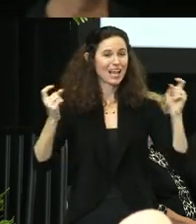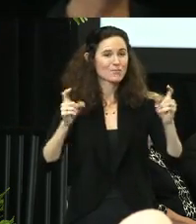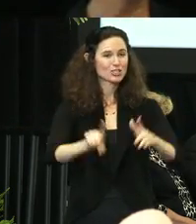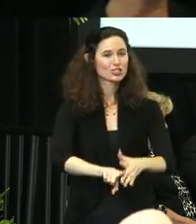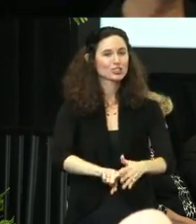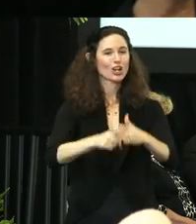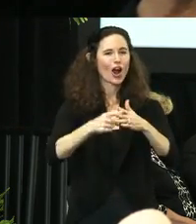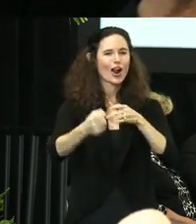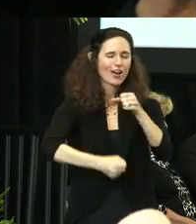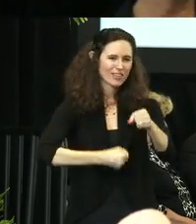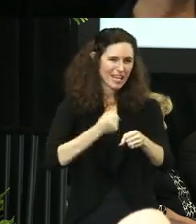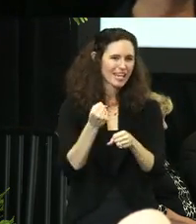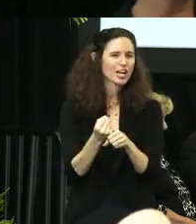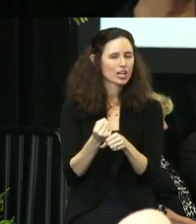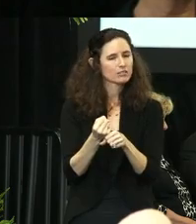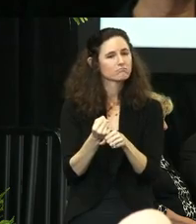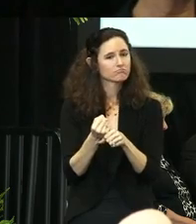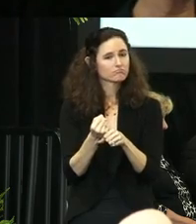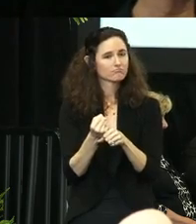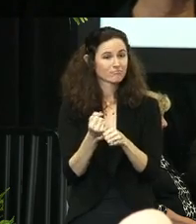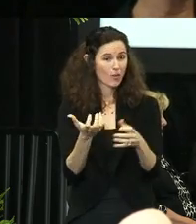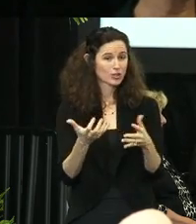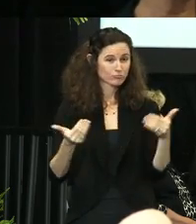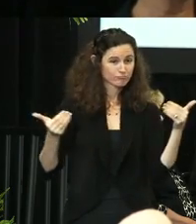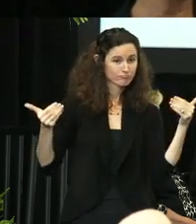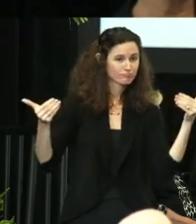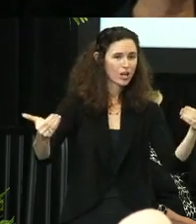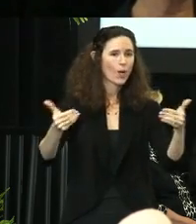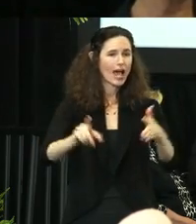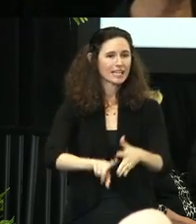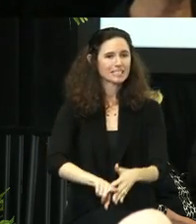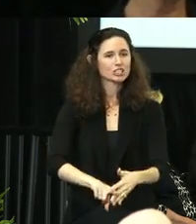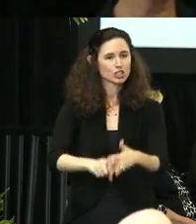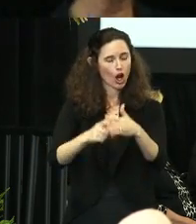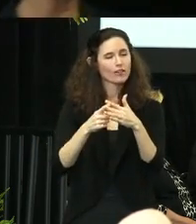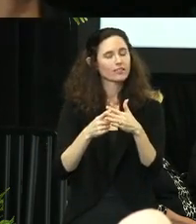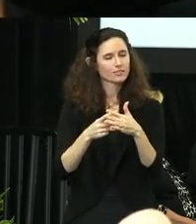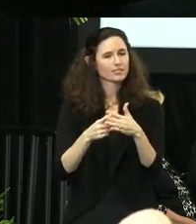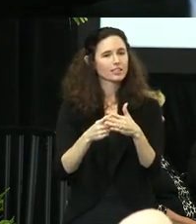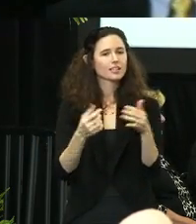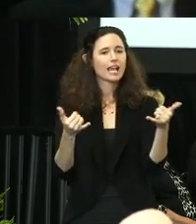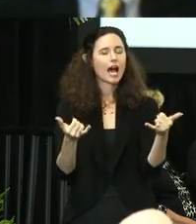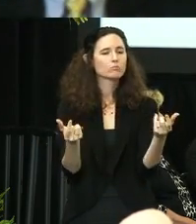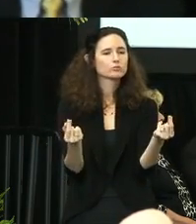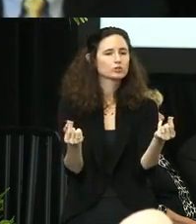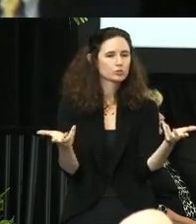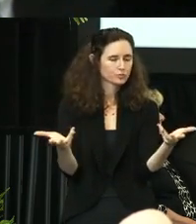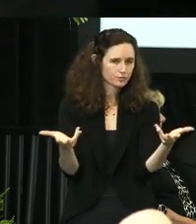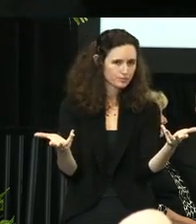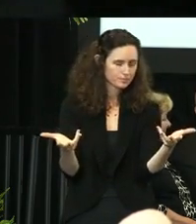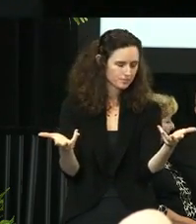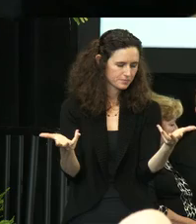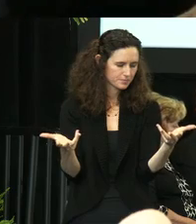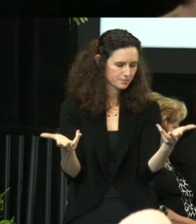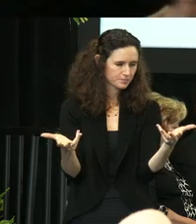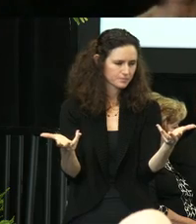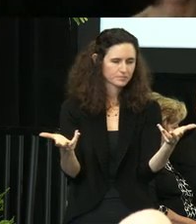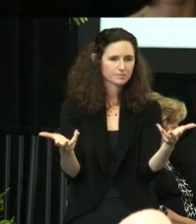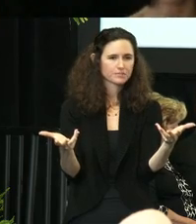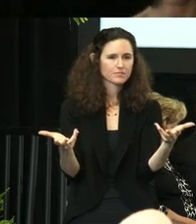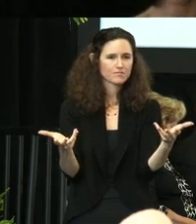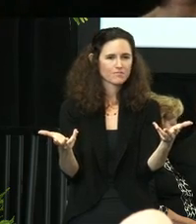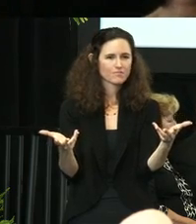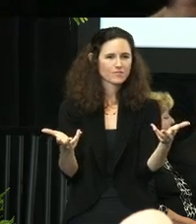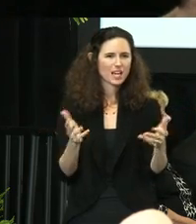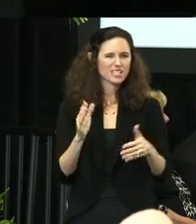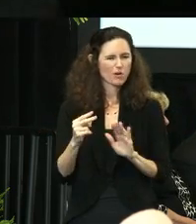year, and we're going to get things started right off the bat. And what I'd like to do is to redo what we did